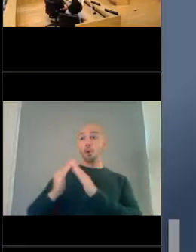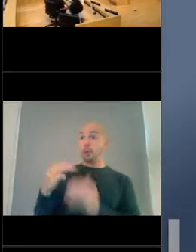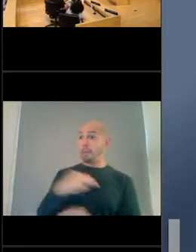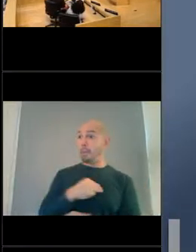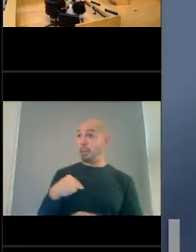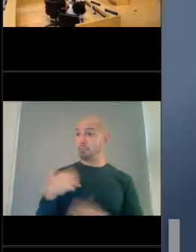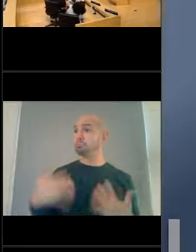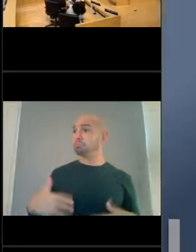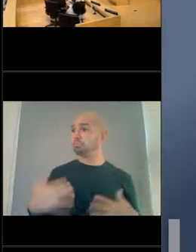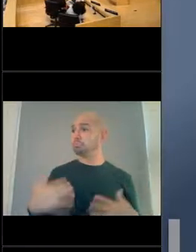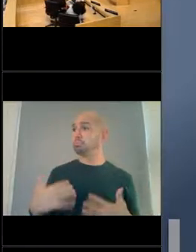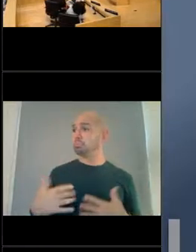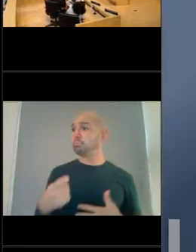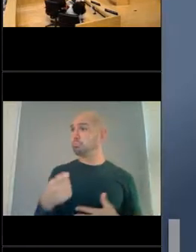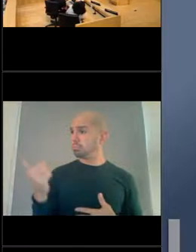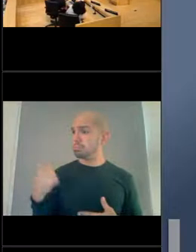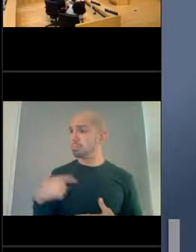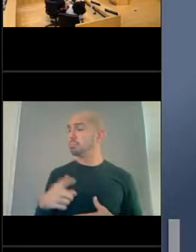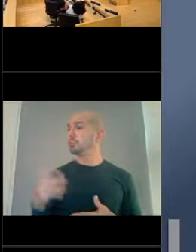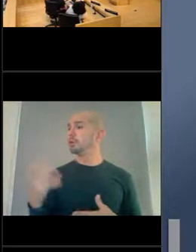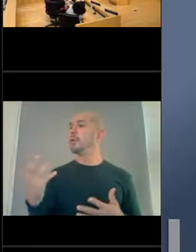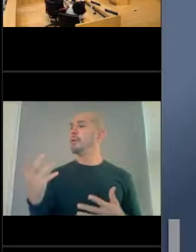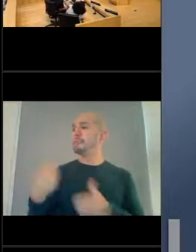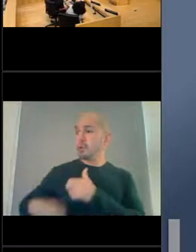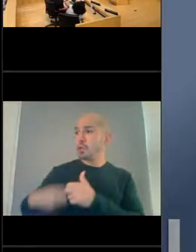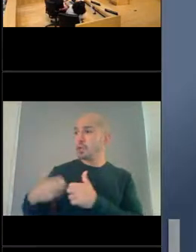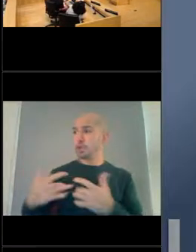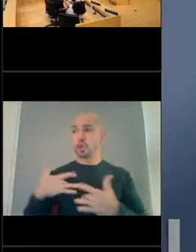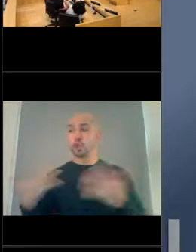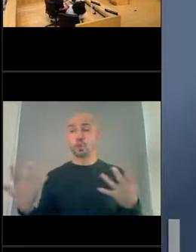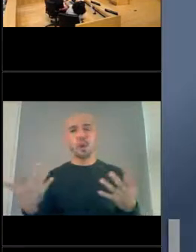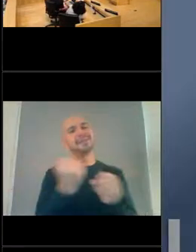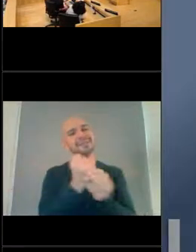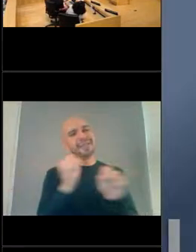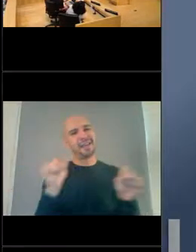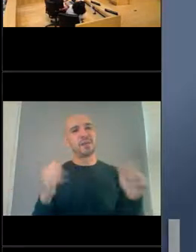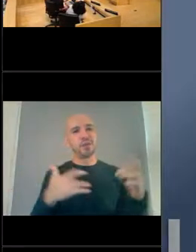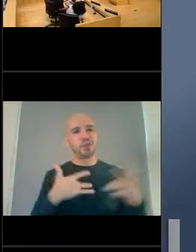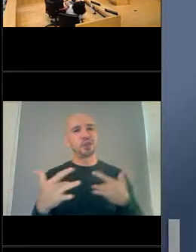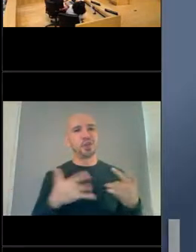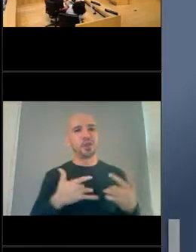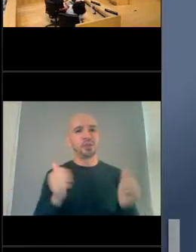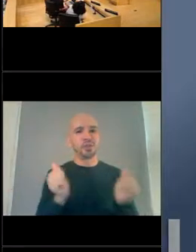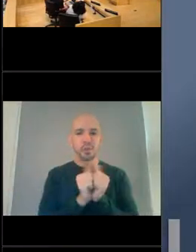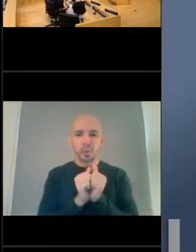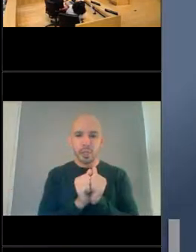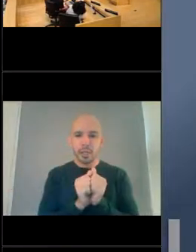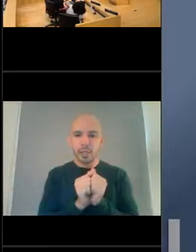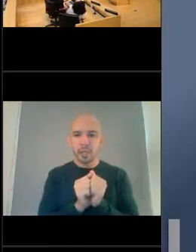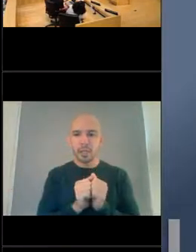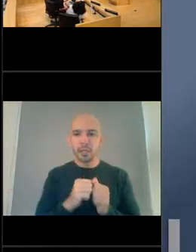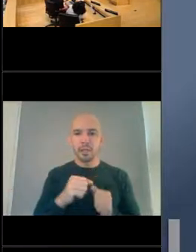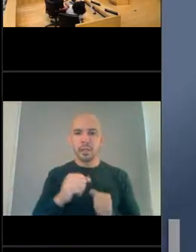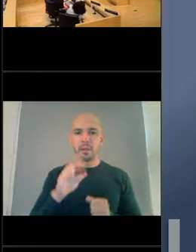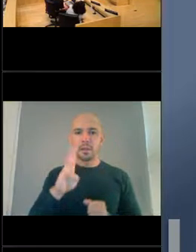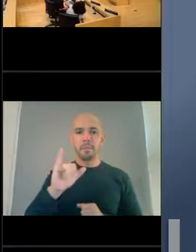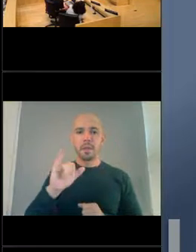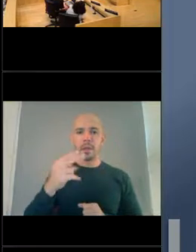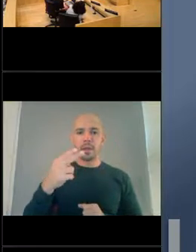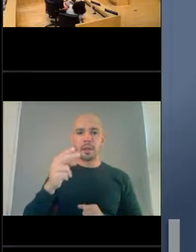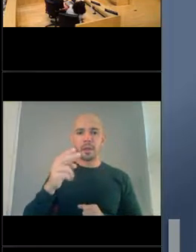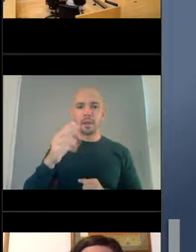um things that there was big safety concerns especially with bipoc communities and then also women